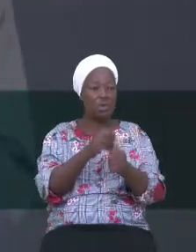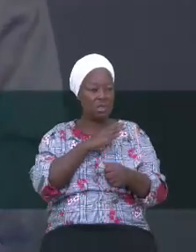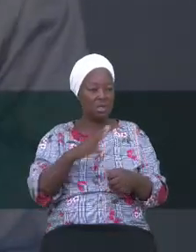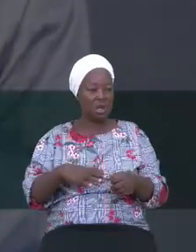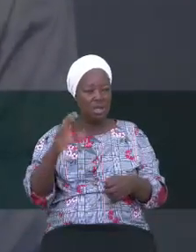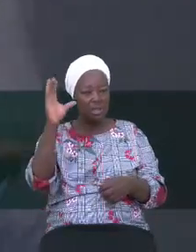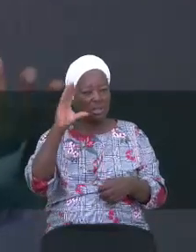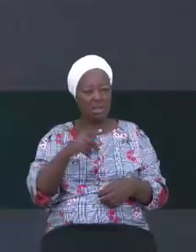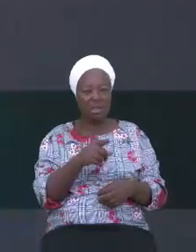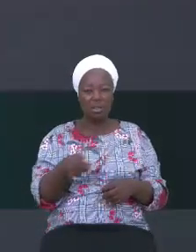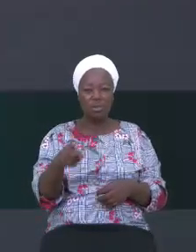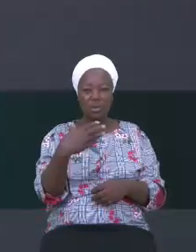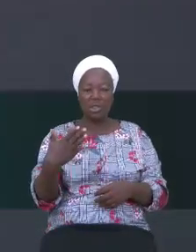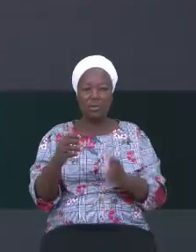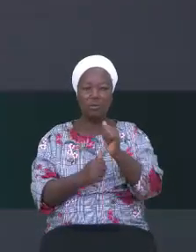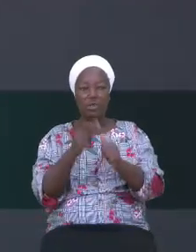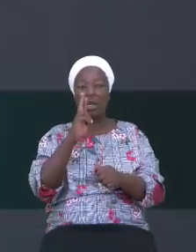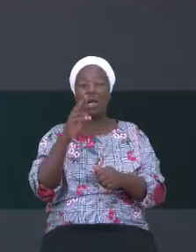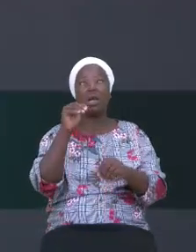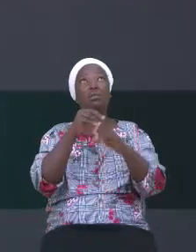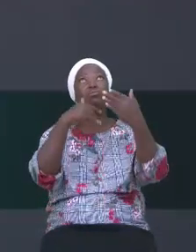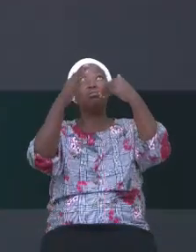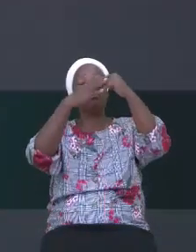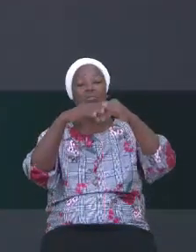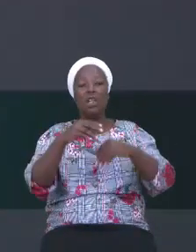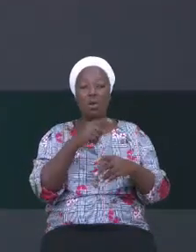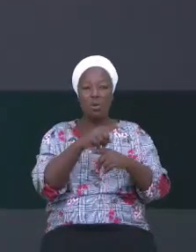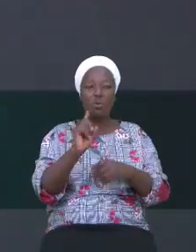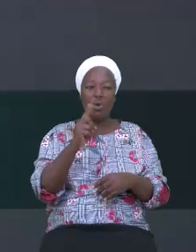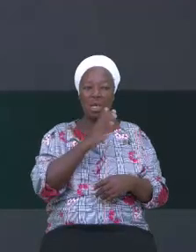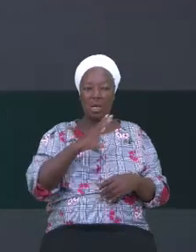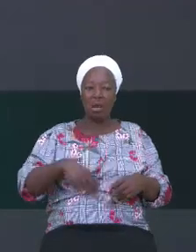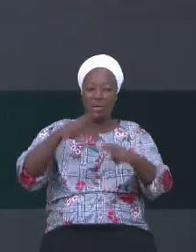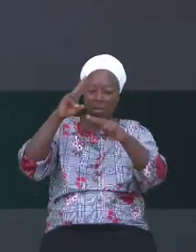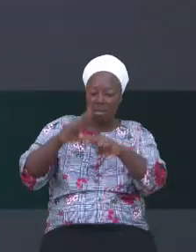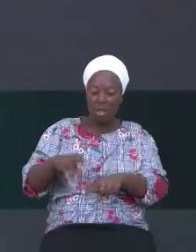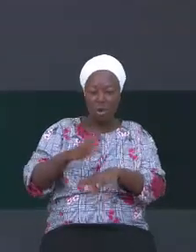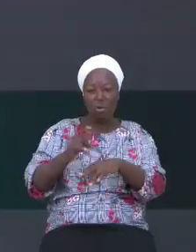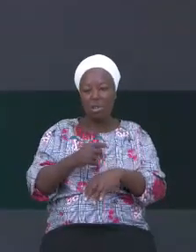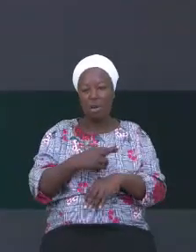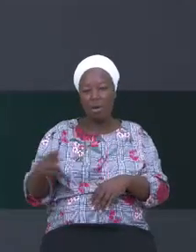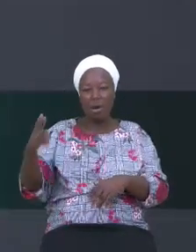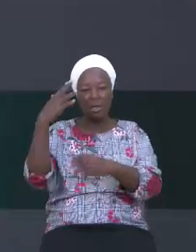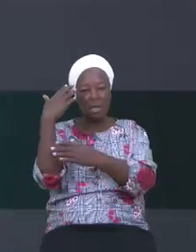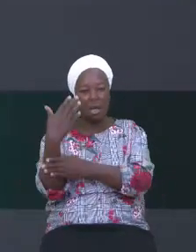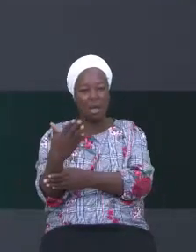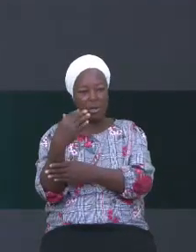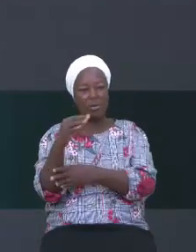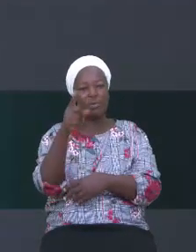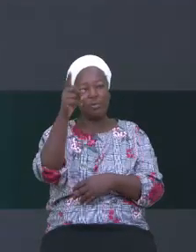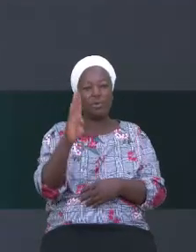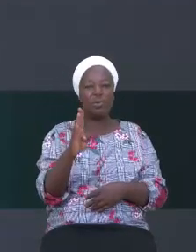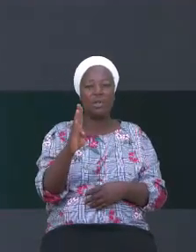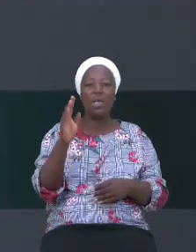those things which are above, where Christ sitteth on the right hand of God.